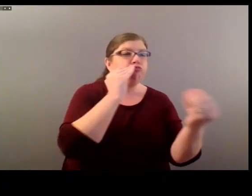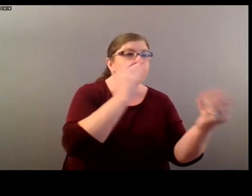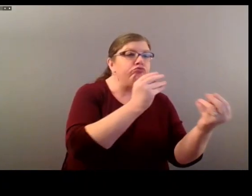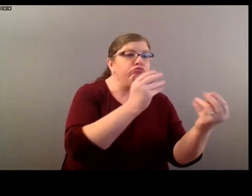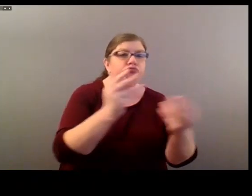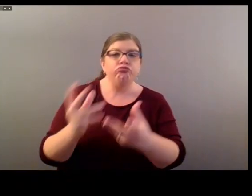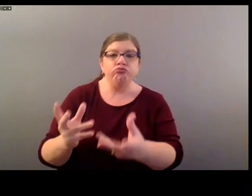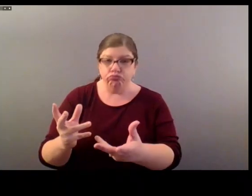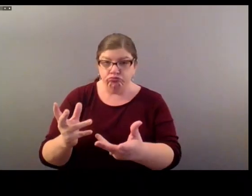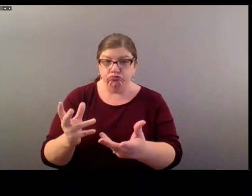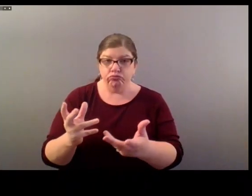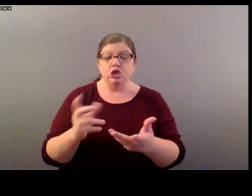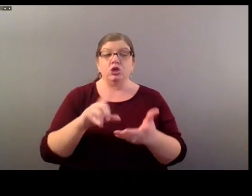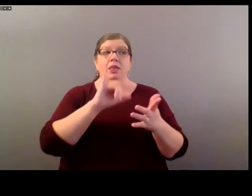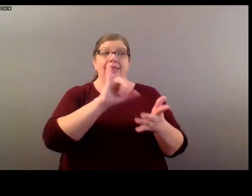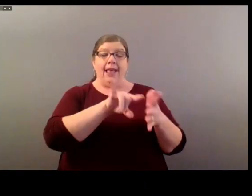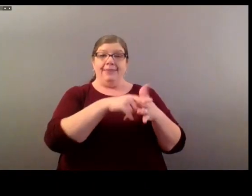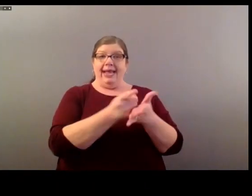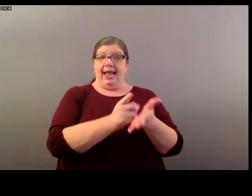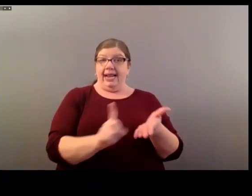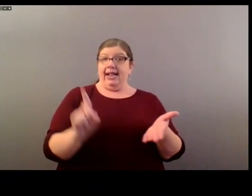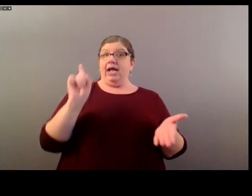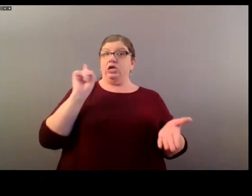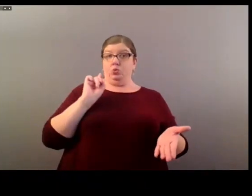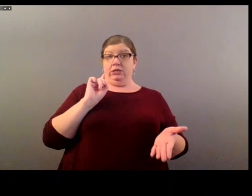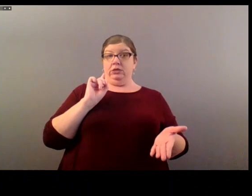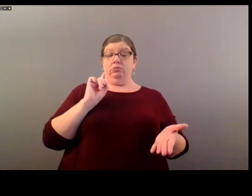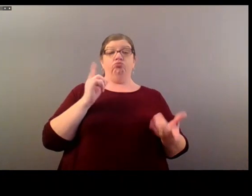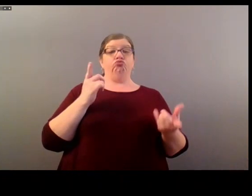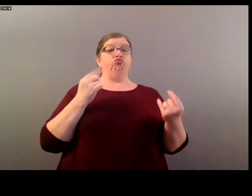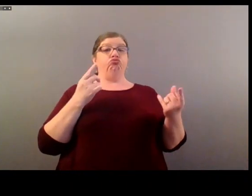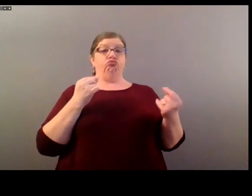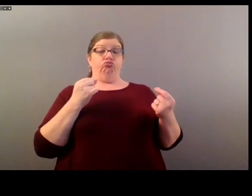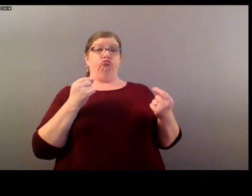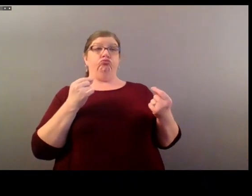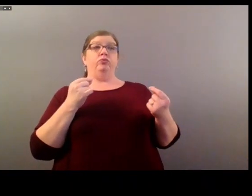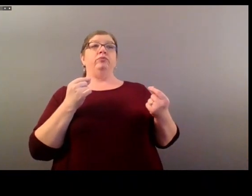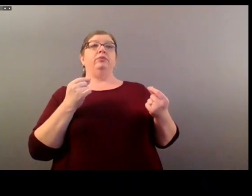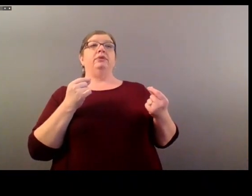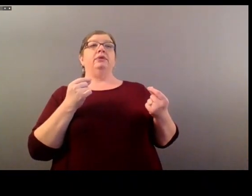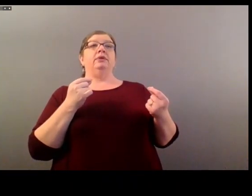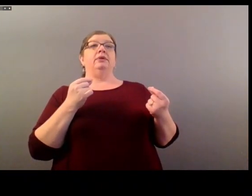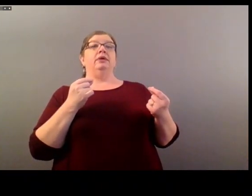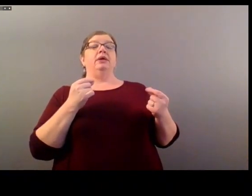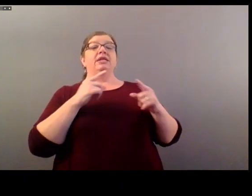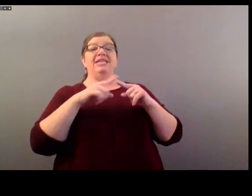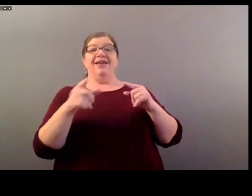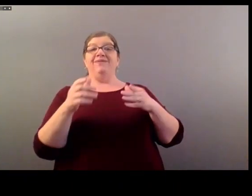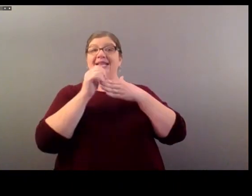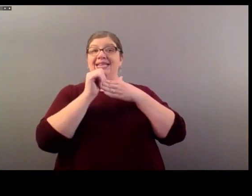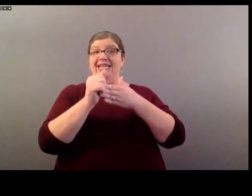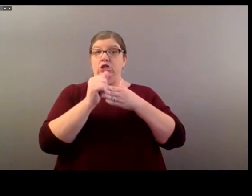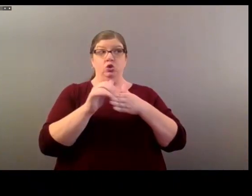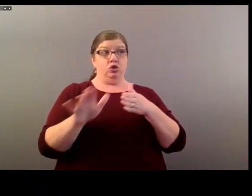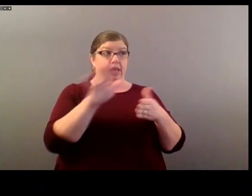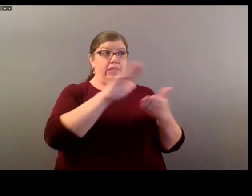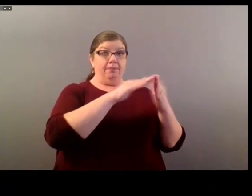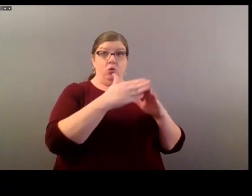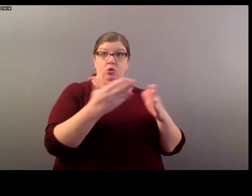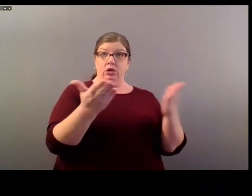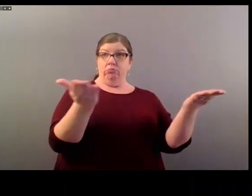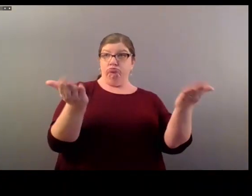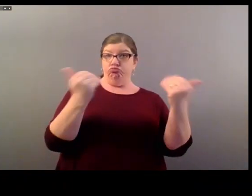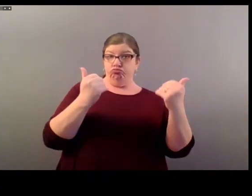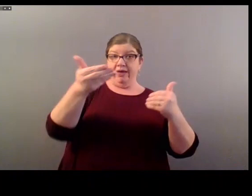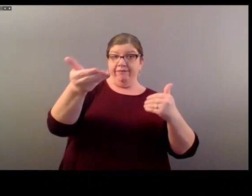we began last week by inviting various trusted community leaders to participate